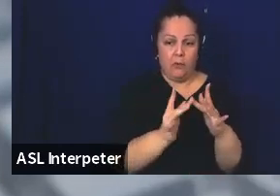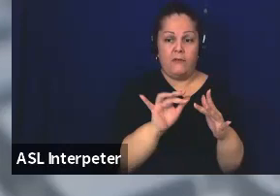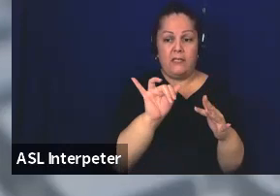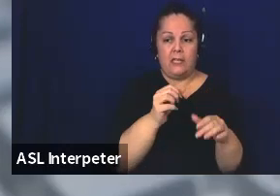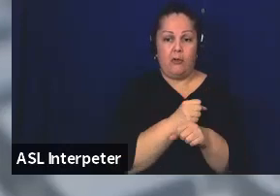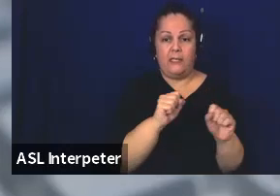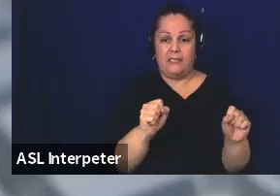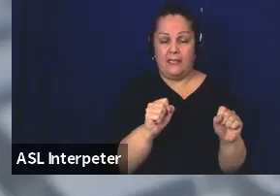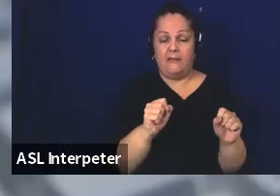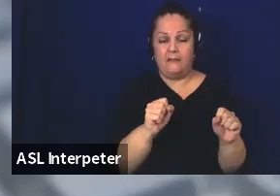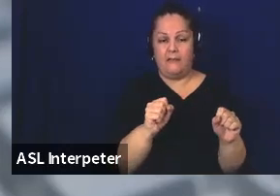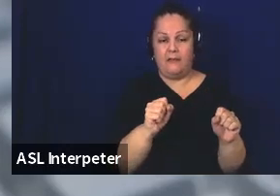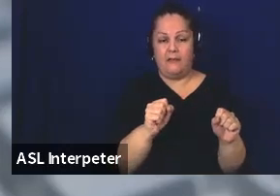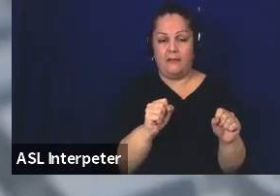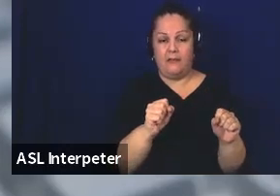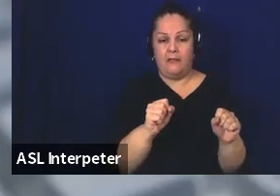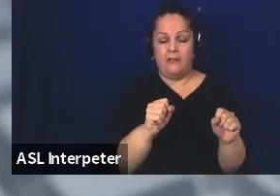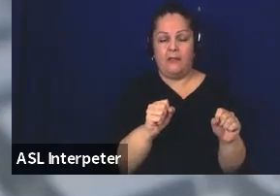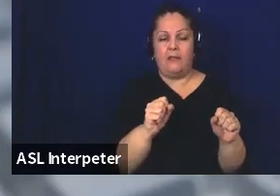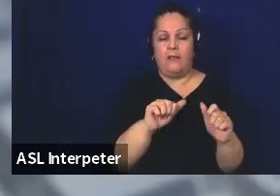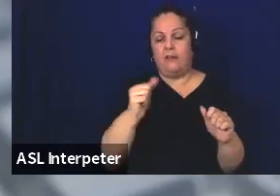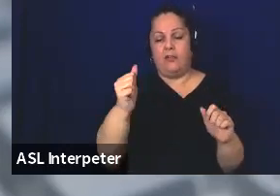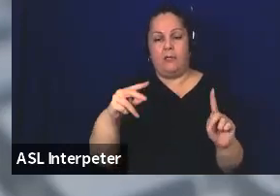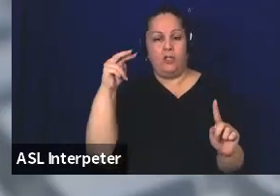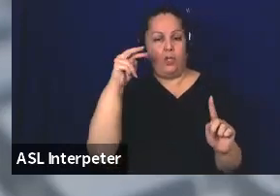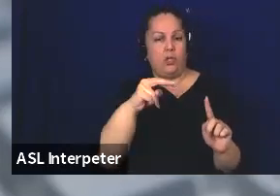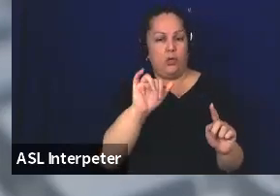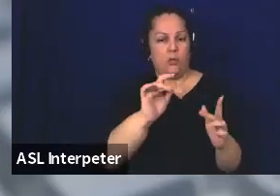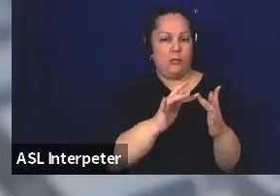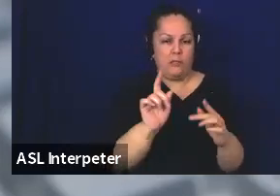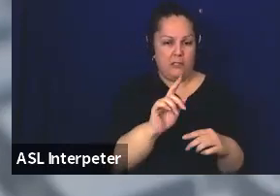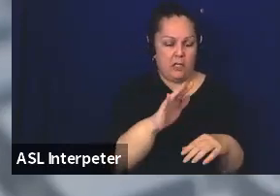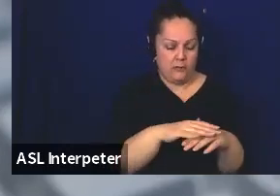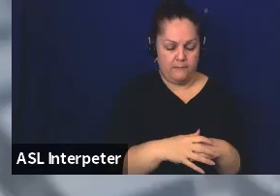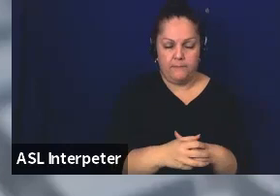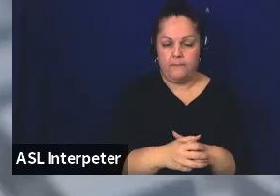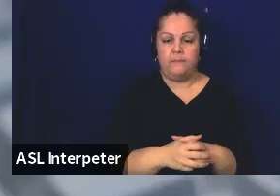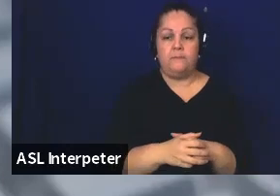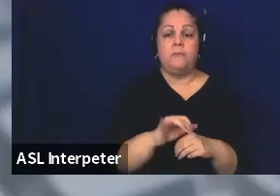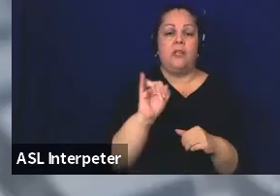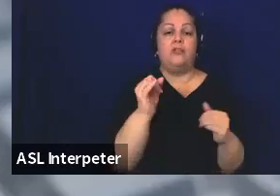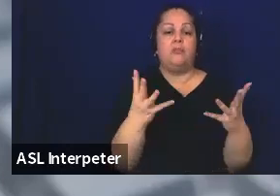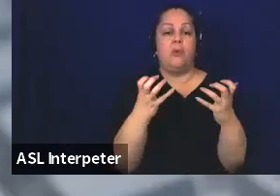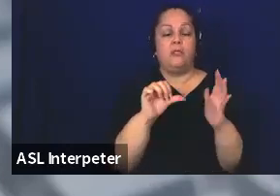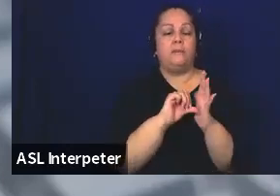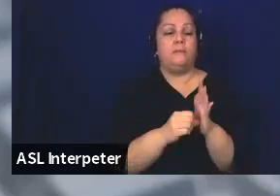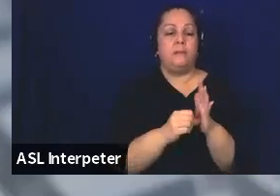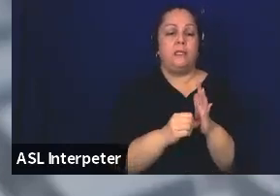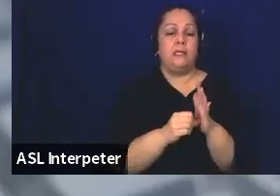in the event that someone else sees what website that they're on. We also want to highlight